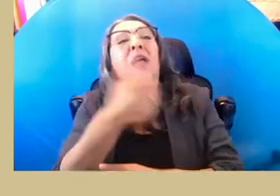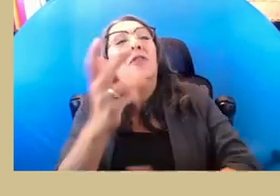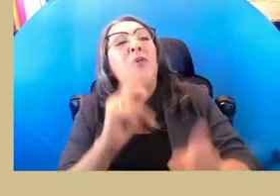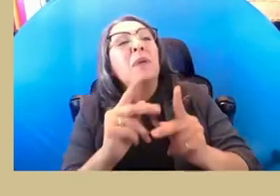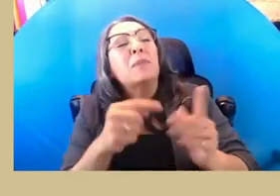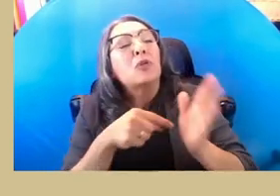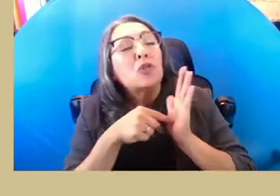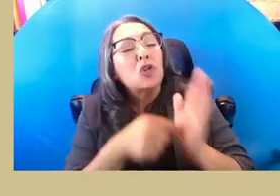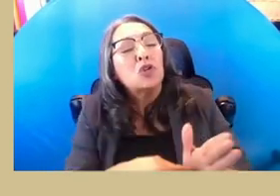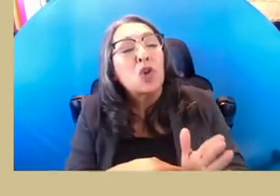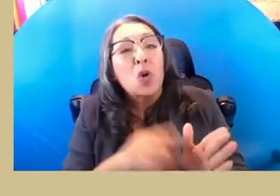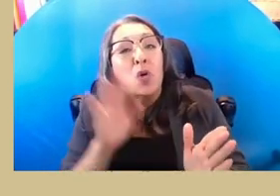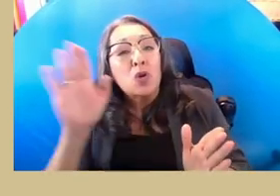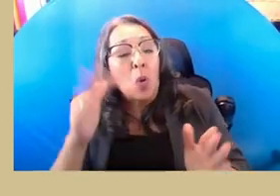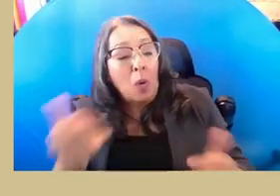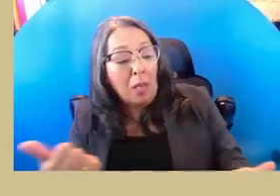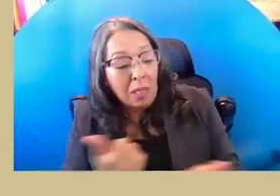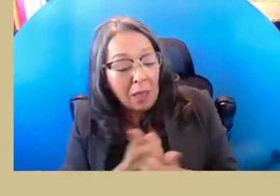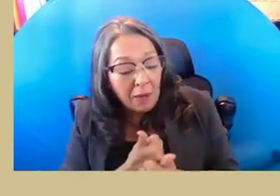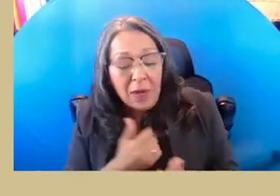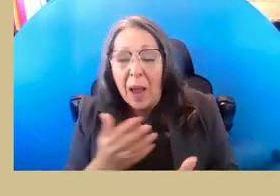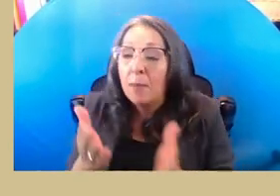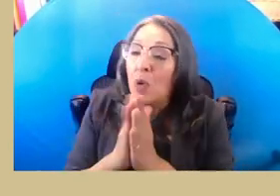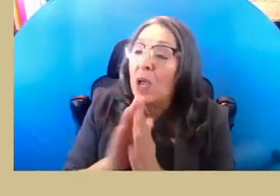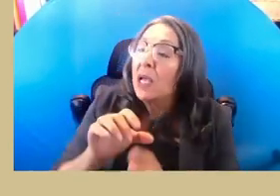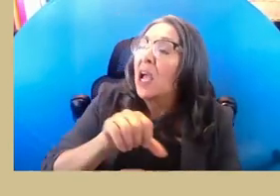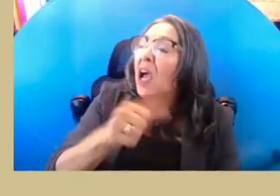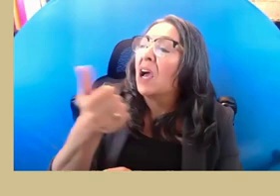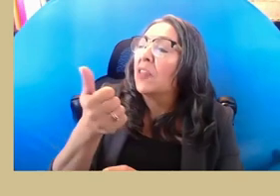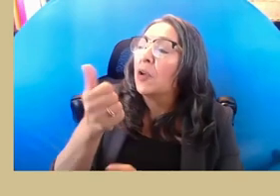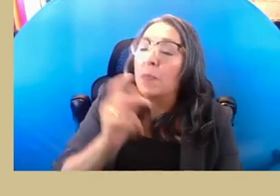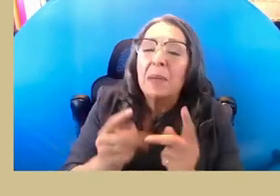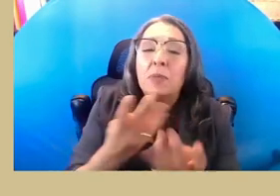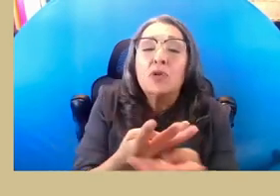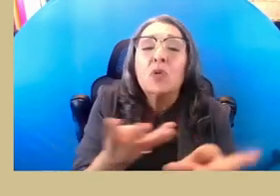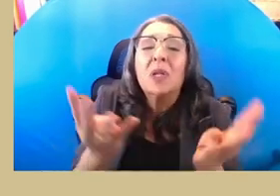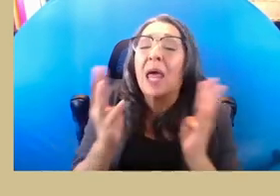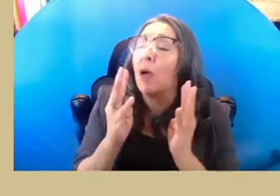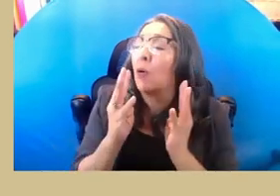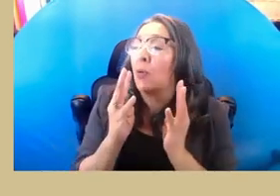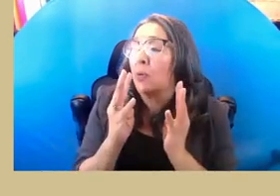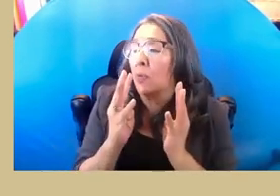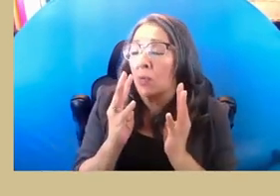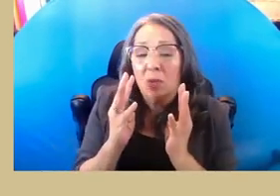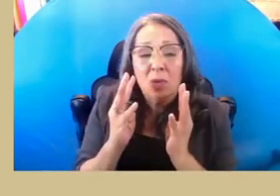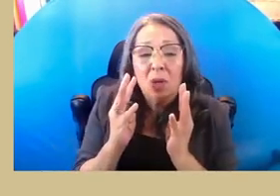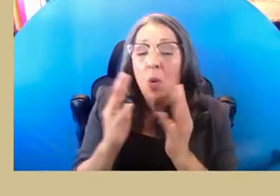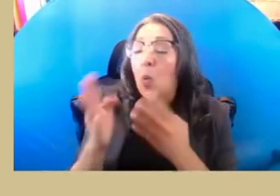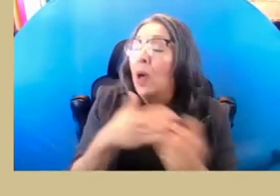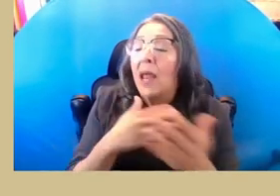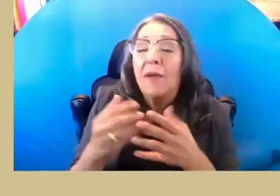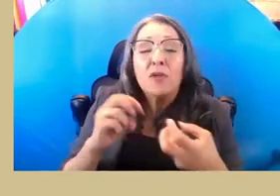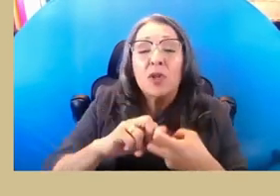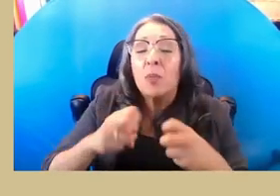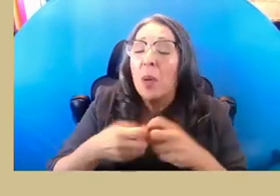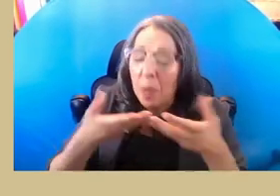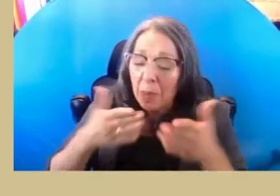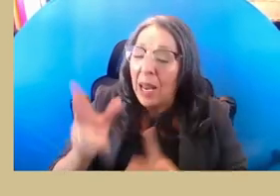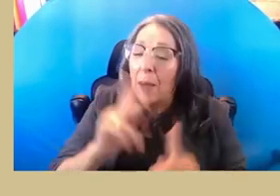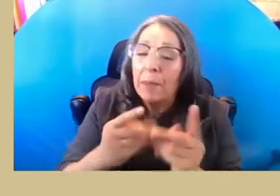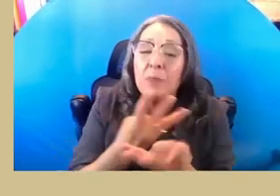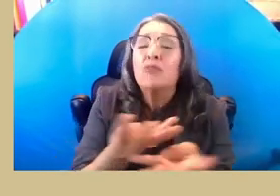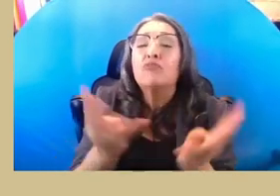Lord. And so right now, Lord, I just pray that we allow others to surround us, God, that whatever our trials are, God, that we invite You in,